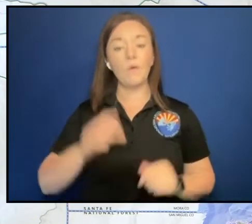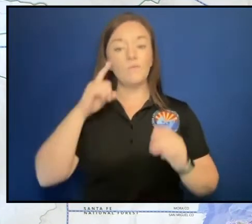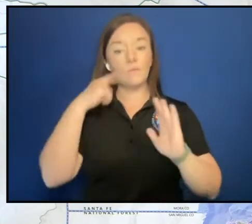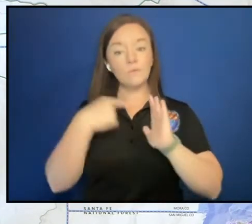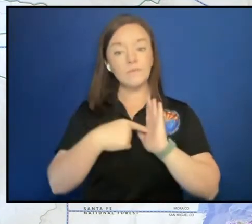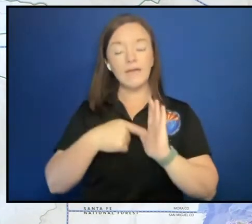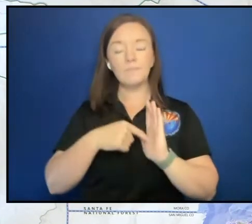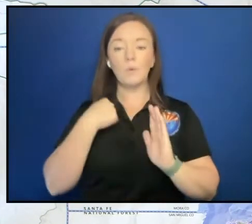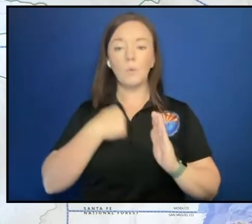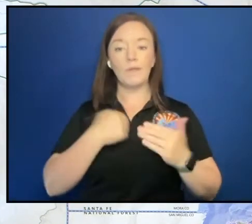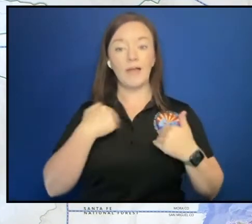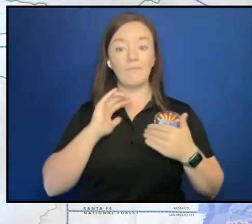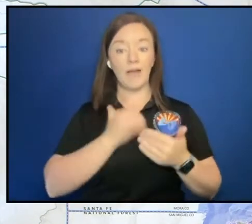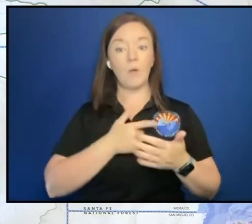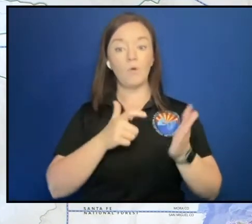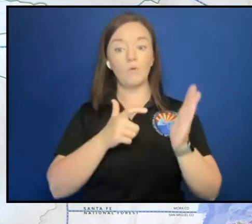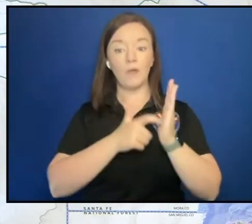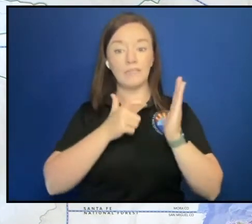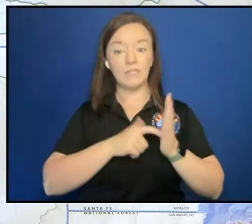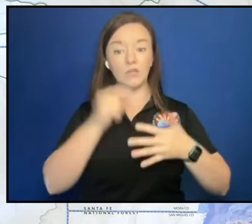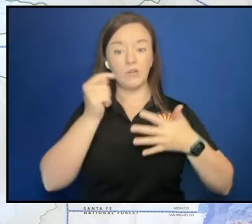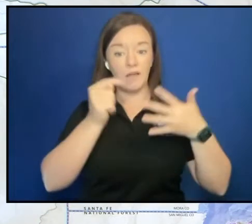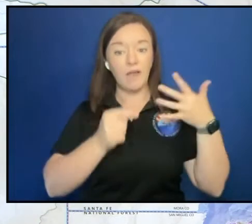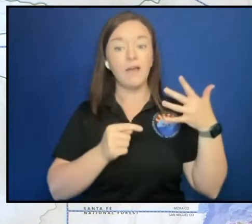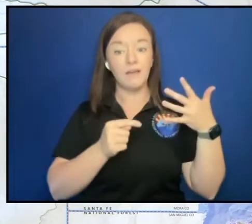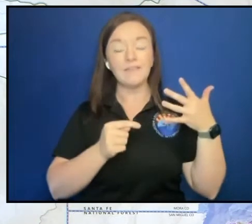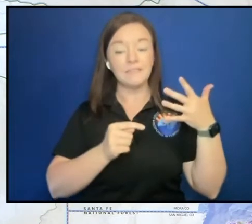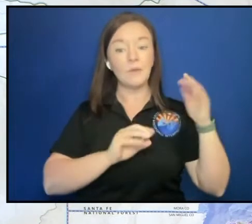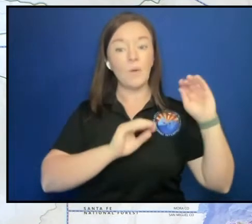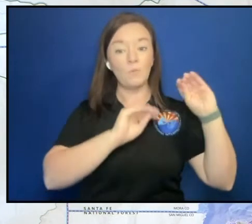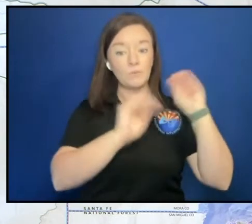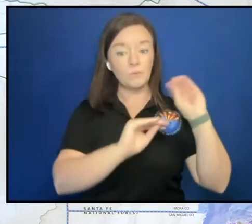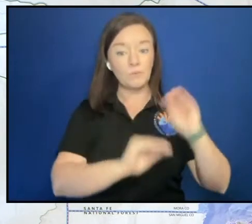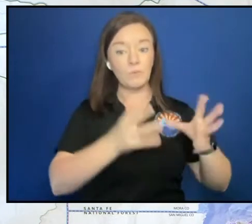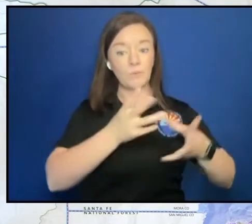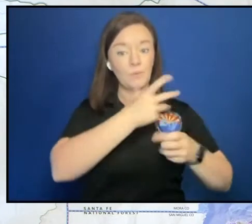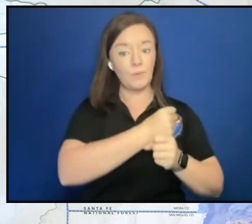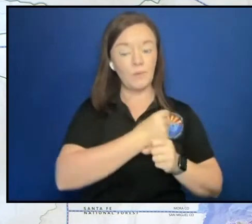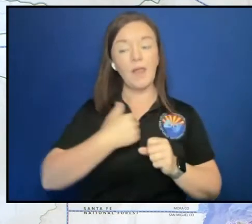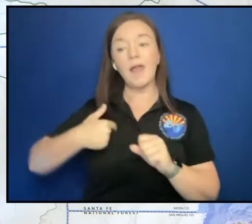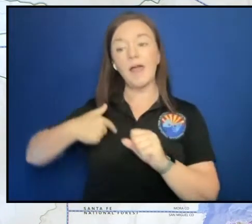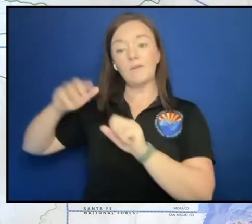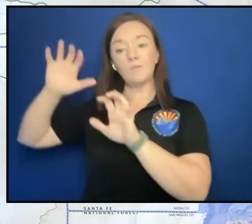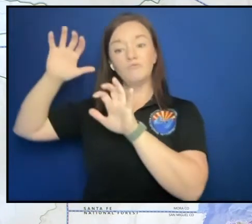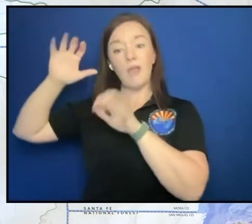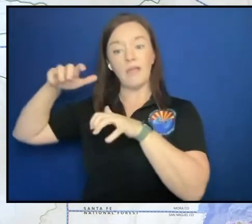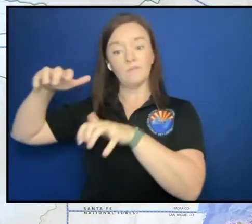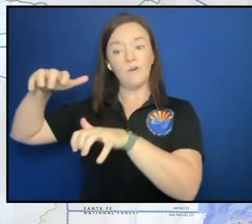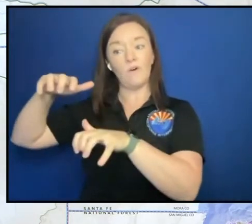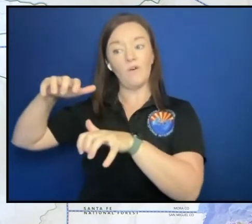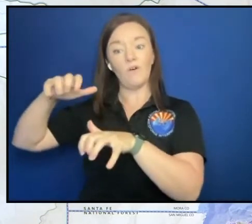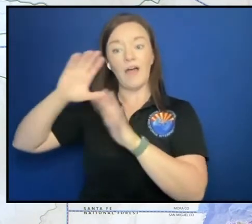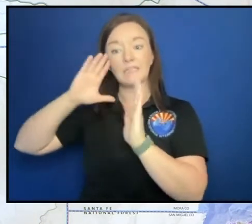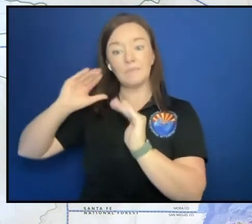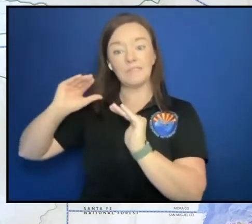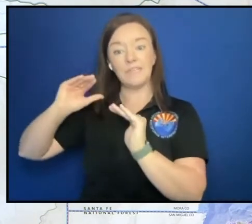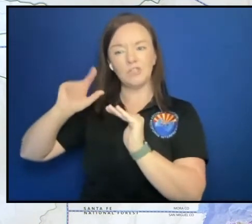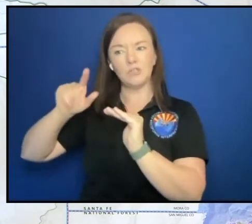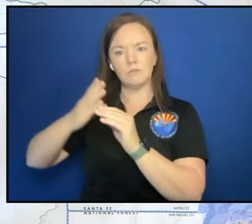together, and then there's a threshold that's set for rainfall, and that threshold is exceeded, and